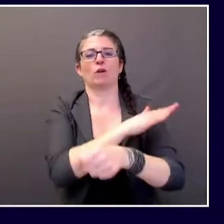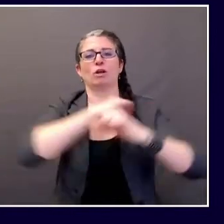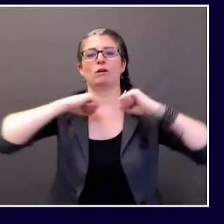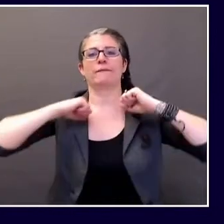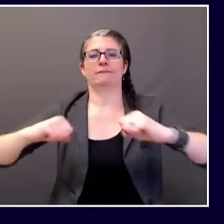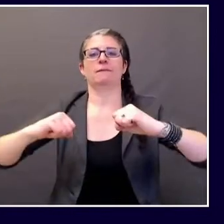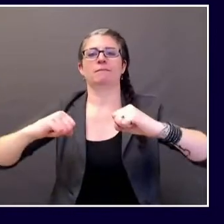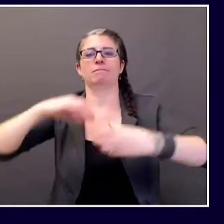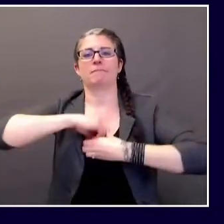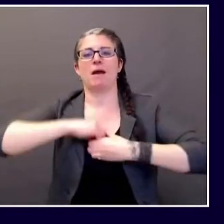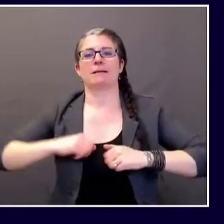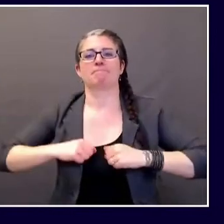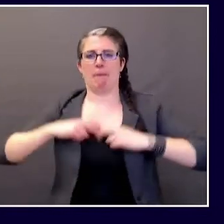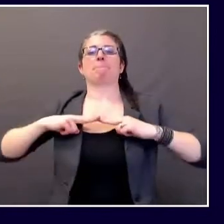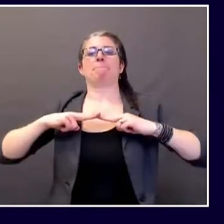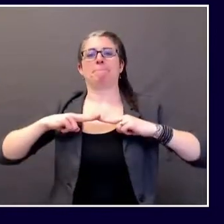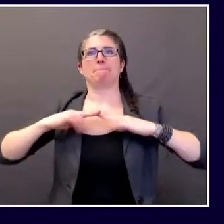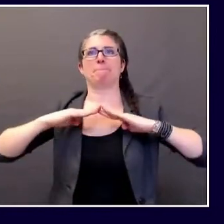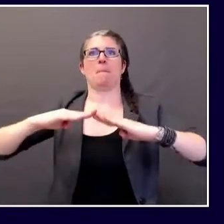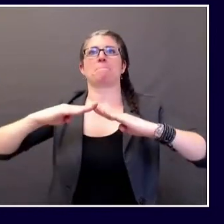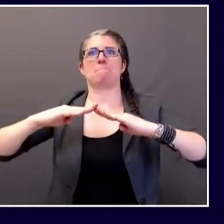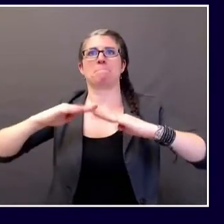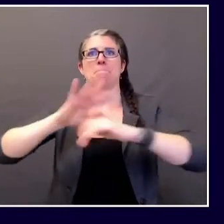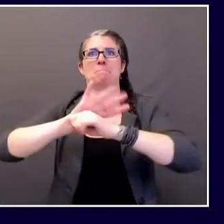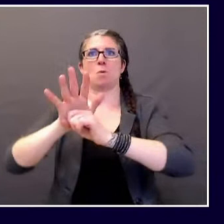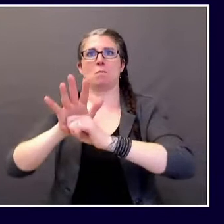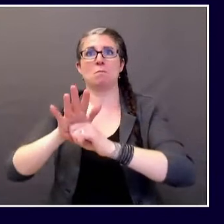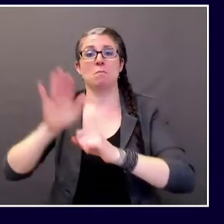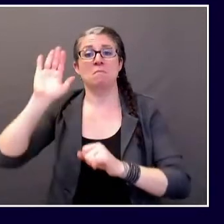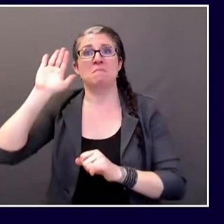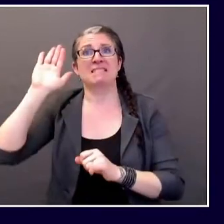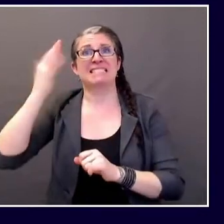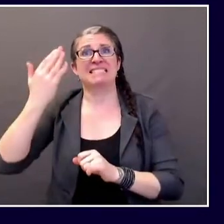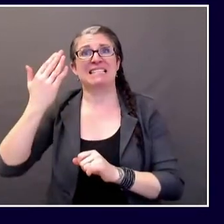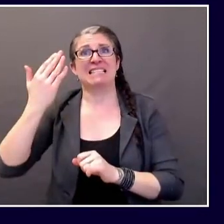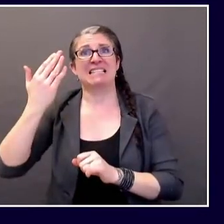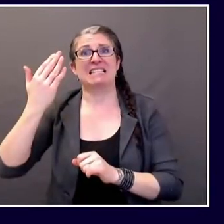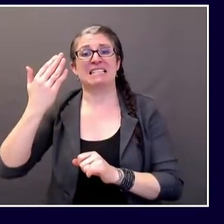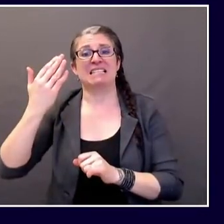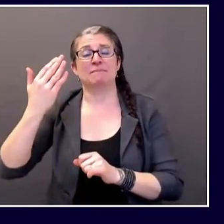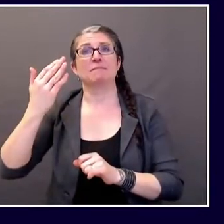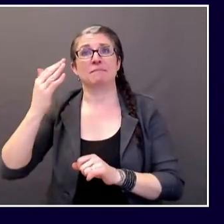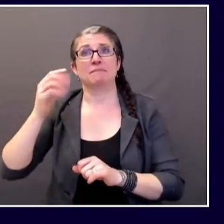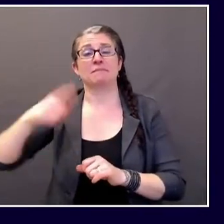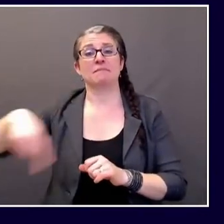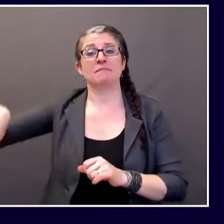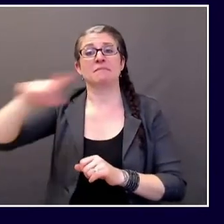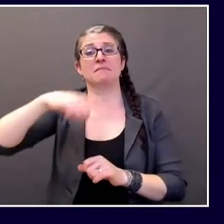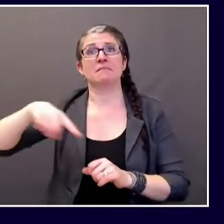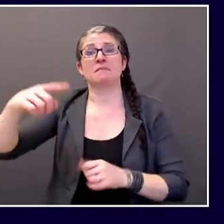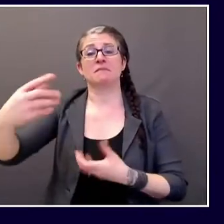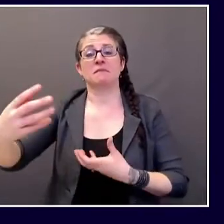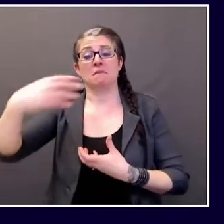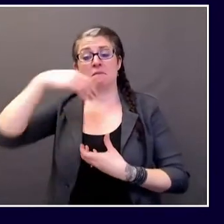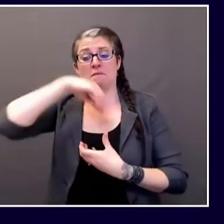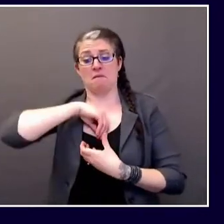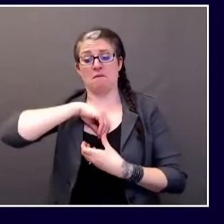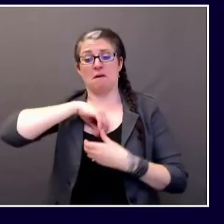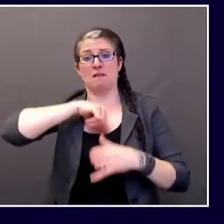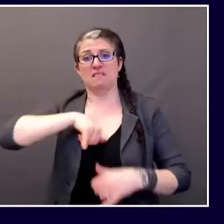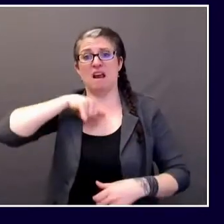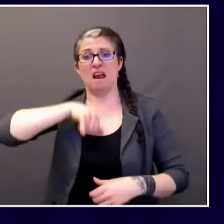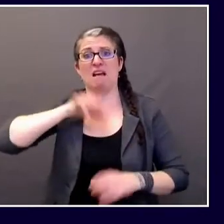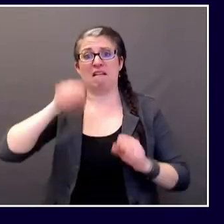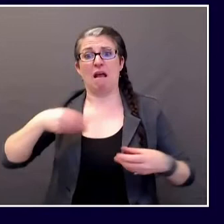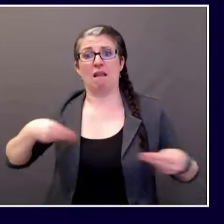the position this past weekend that in a setting like you mentioned, Chris, where everybody who is, say, attending dinner has been